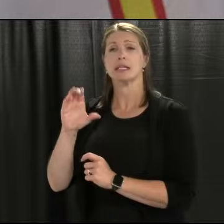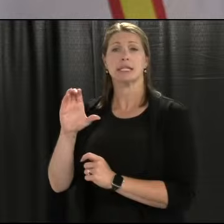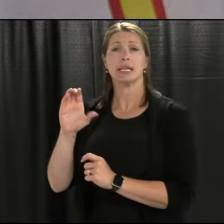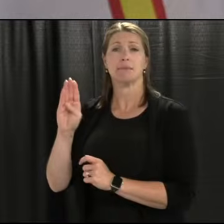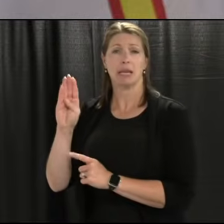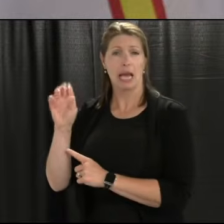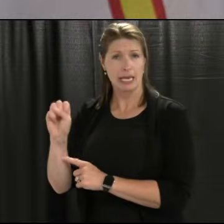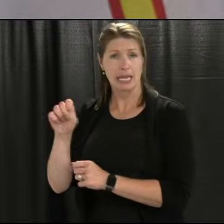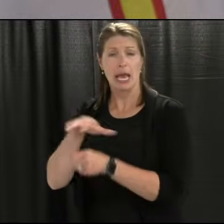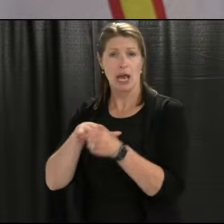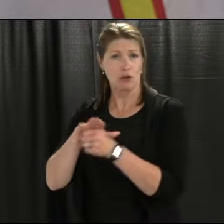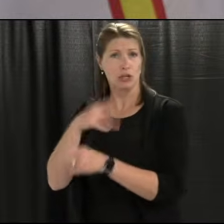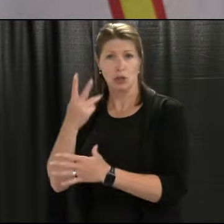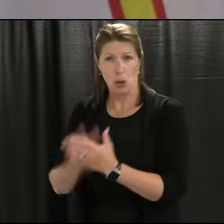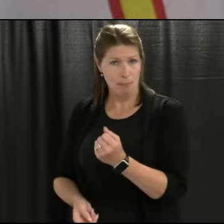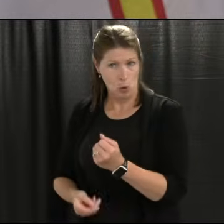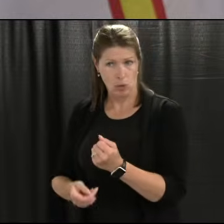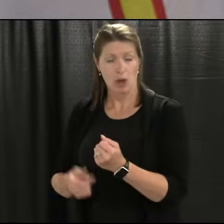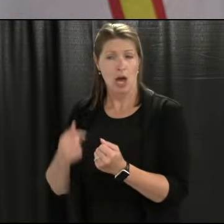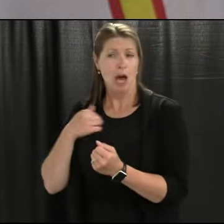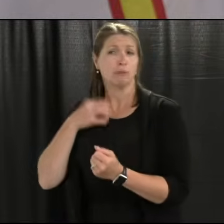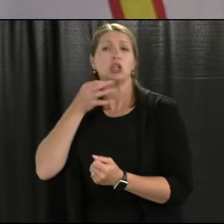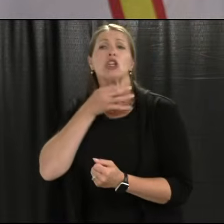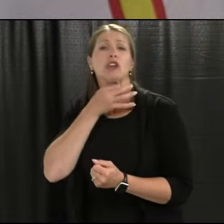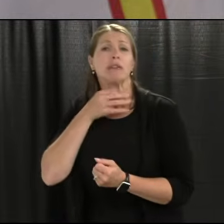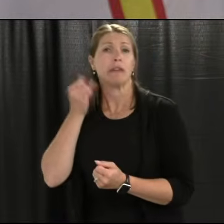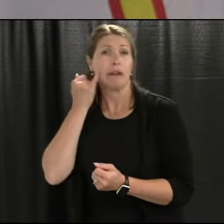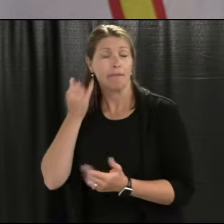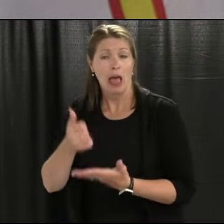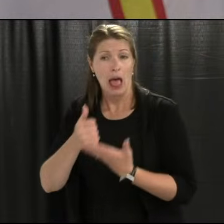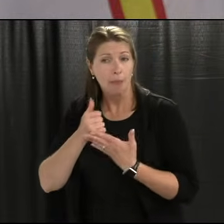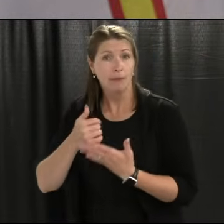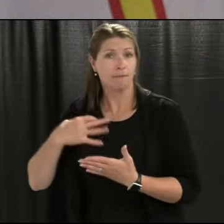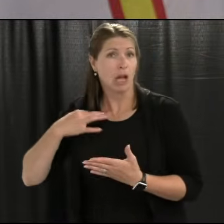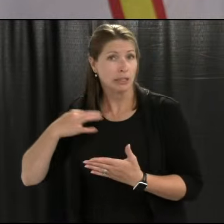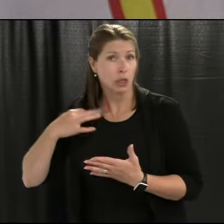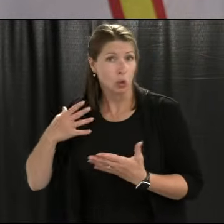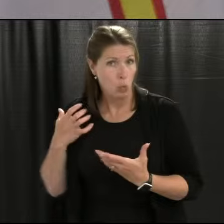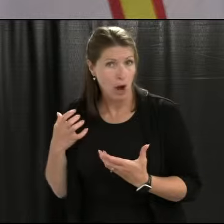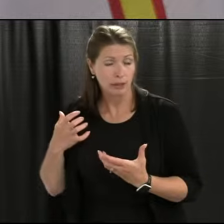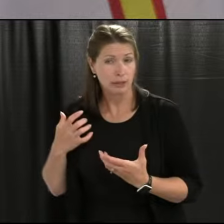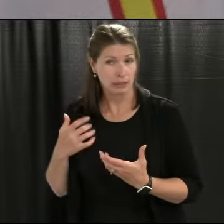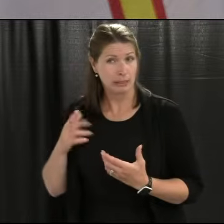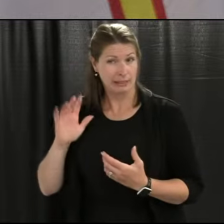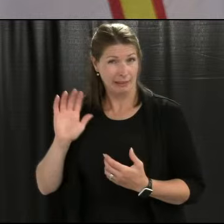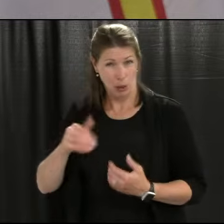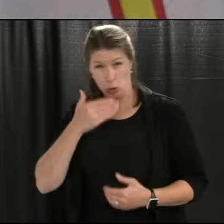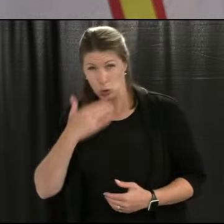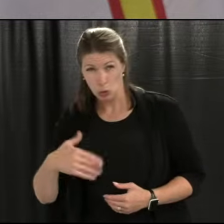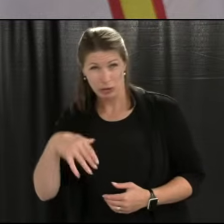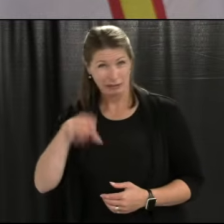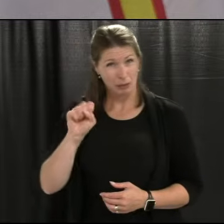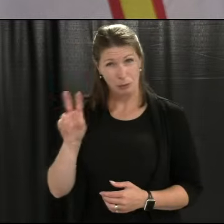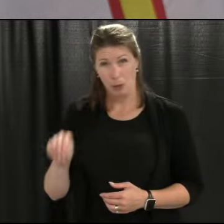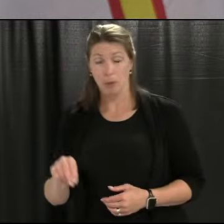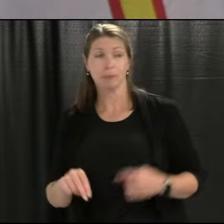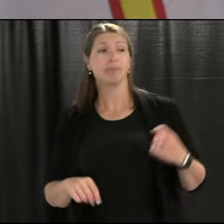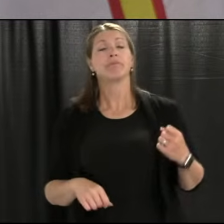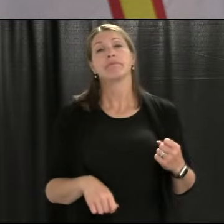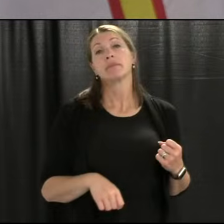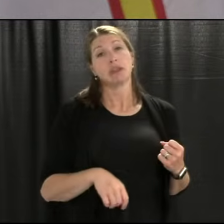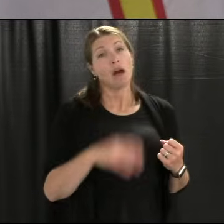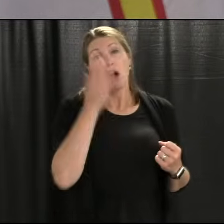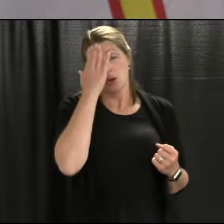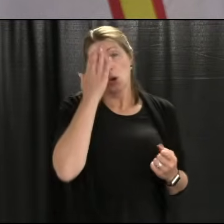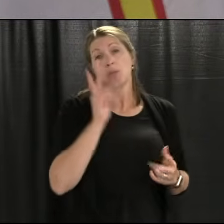People should not take this into their own hands. There are experts doing this, and as I said, the experts have gotten us through terrible forest fires over the